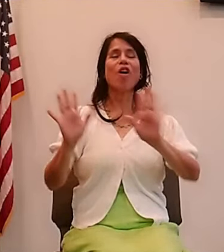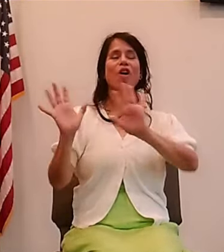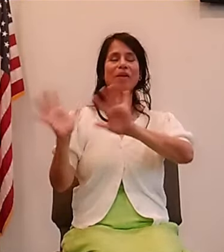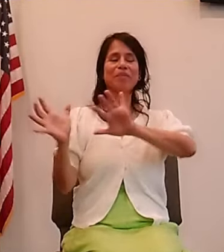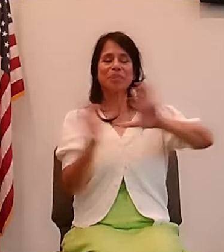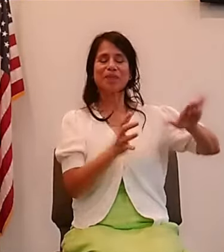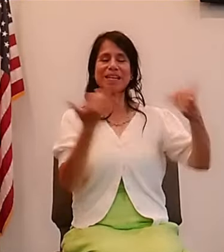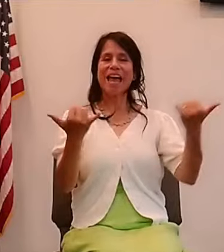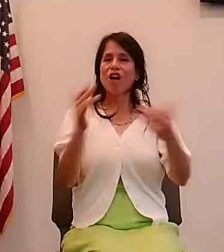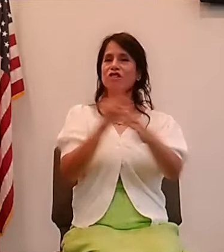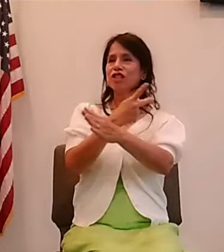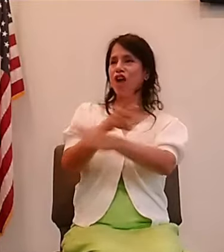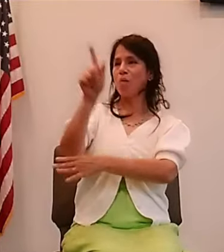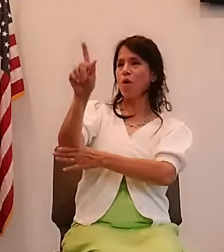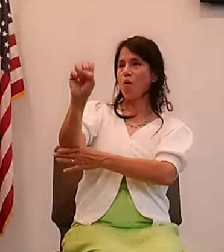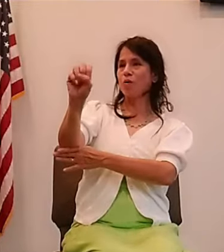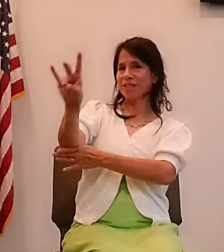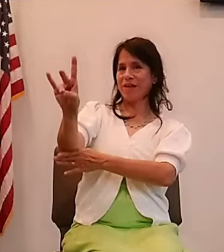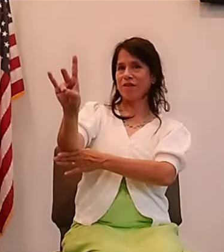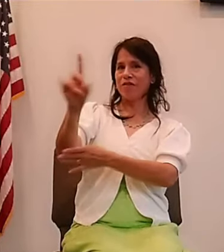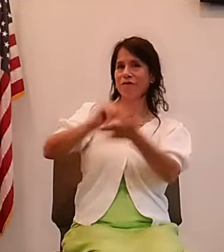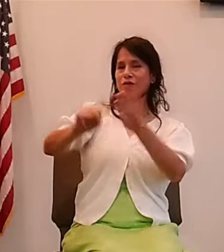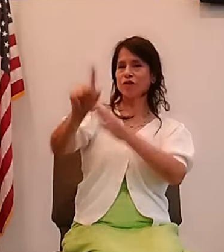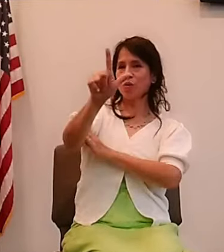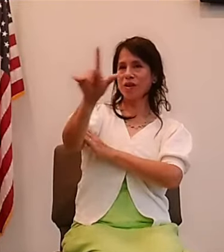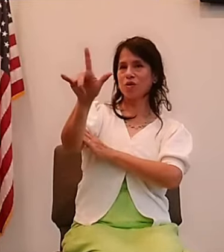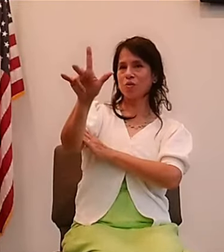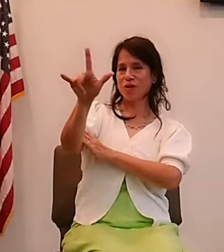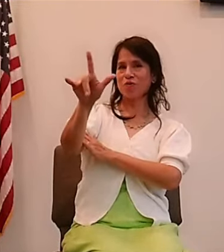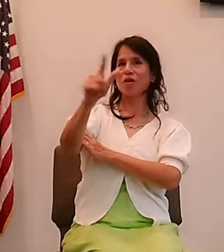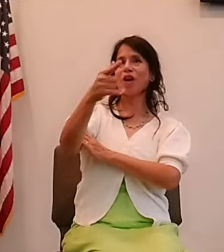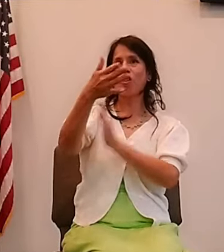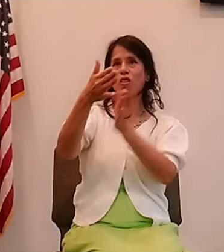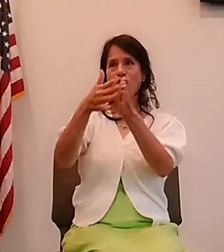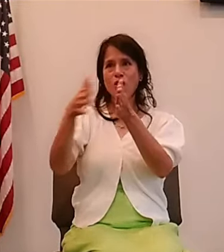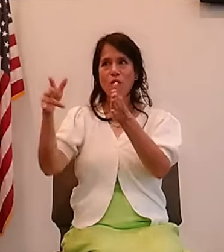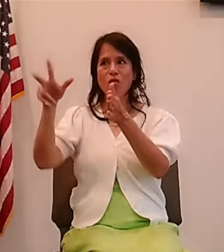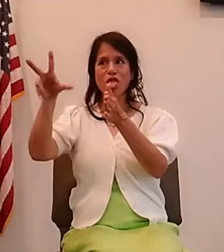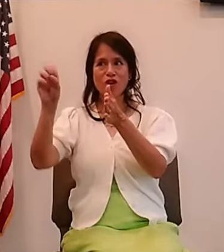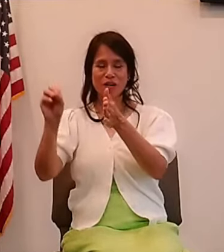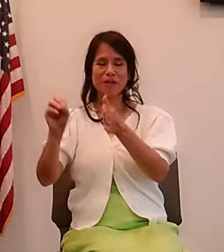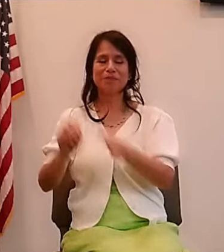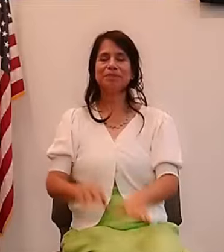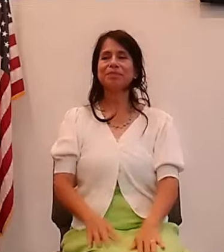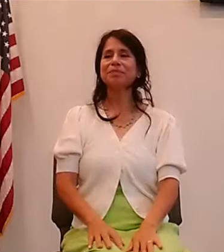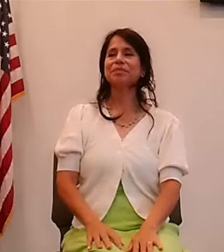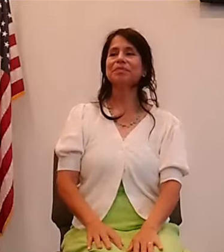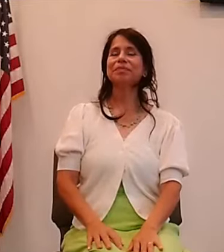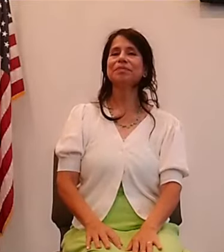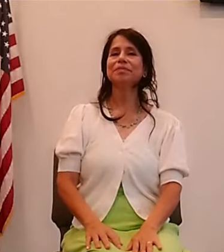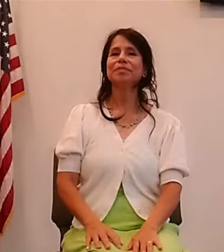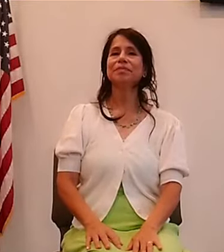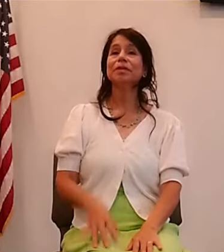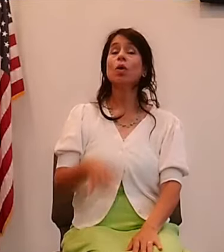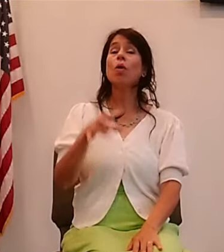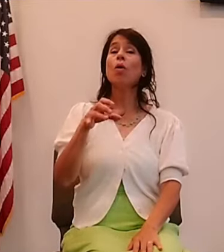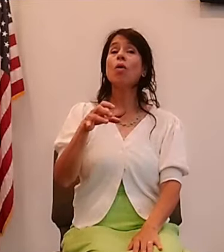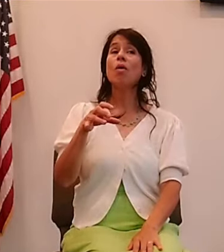Psalm 107, verses 23 through 30. And I want you to listen to this. This is so incredible. This is Old